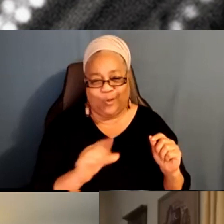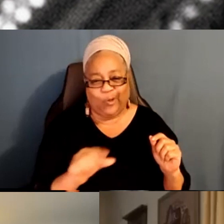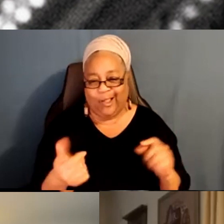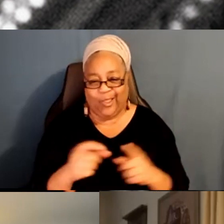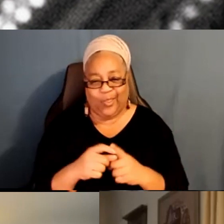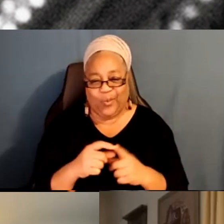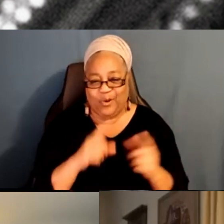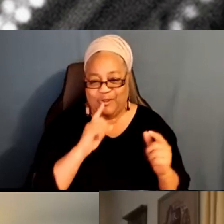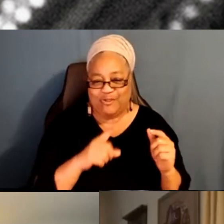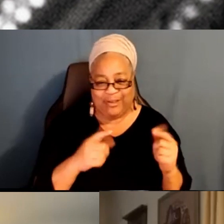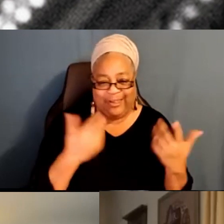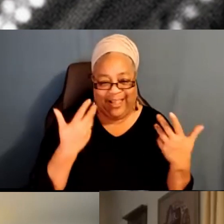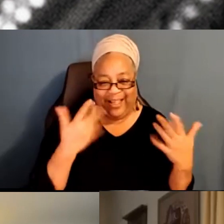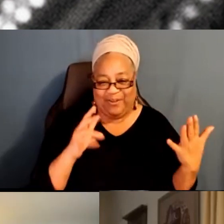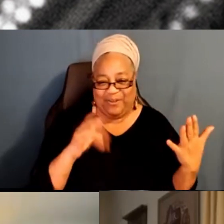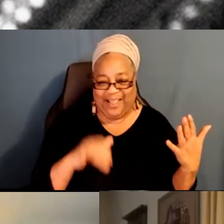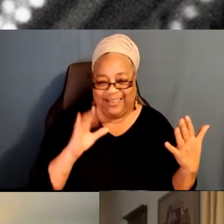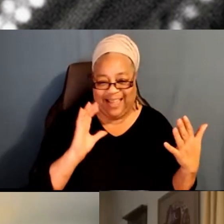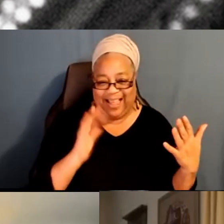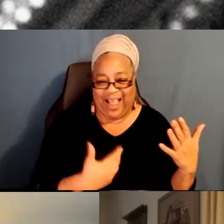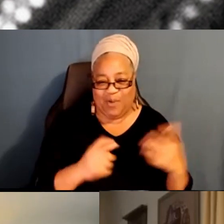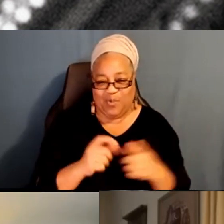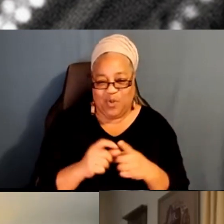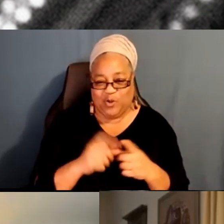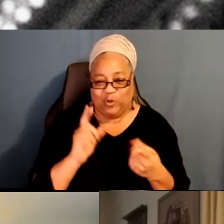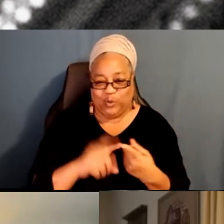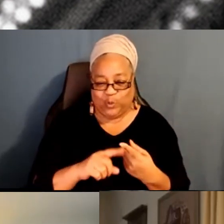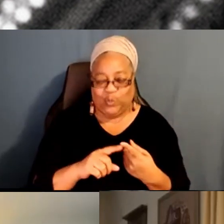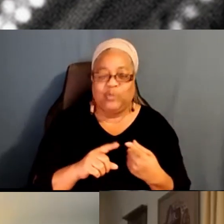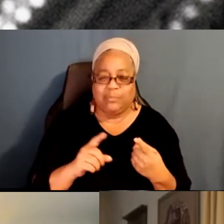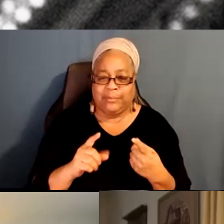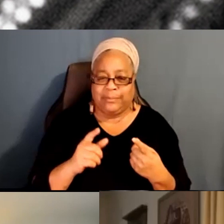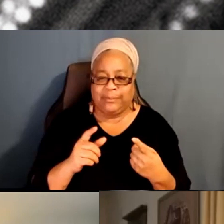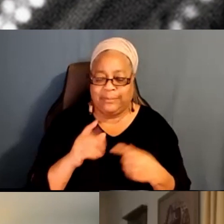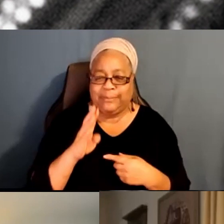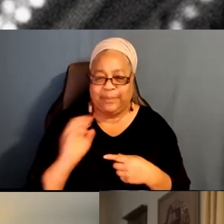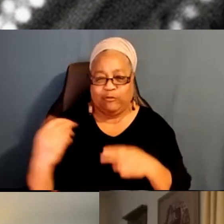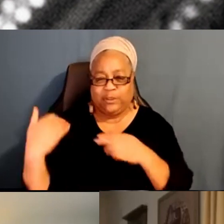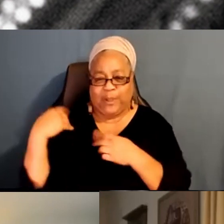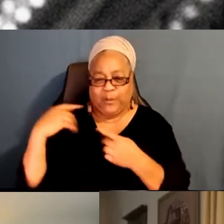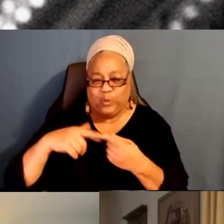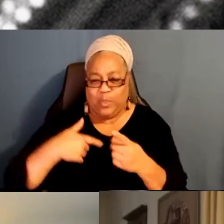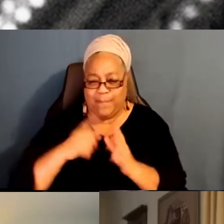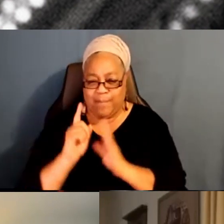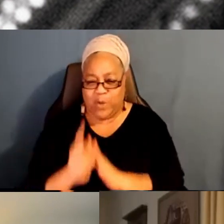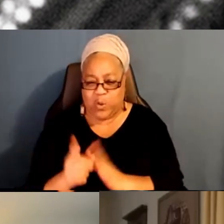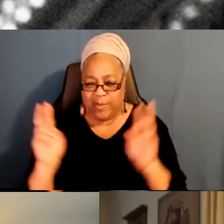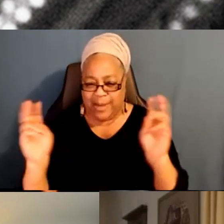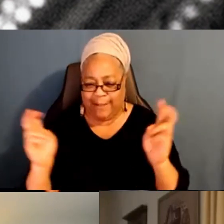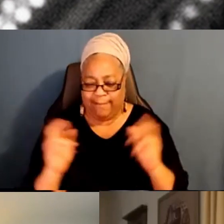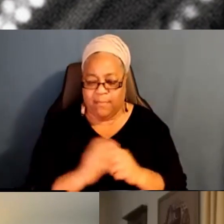don't know if that's our burden. Why is it our burden to be responsible to the moment? Nevertheless, there does seem to be something really